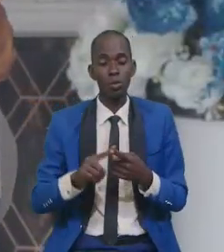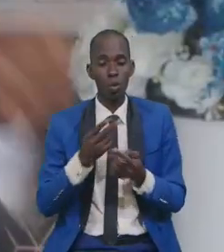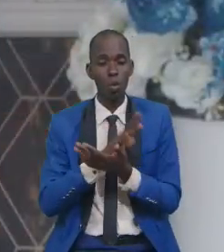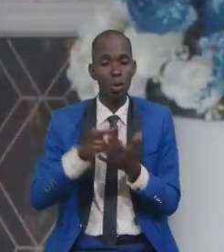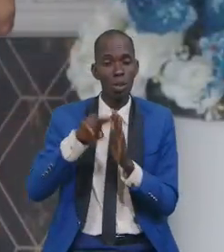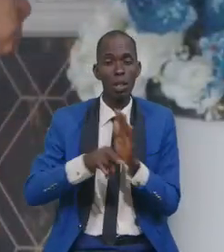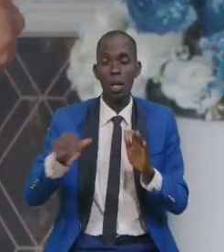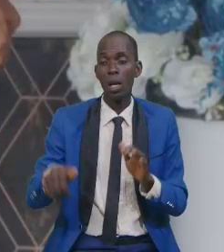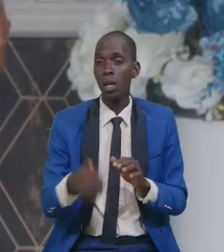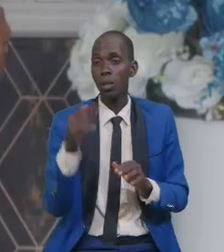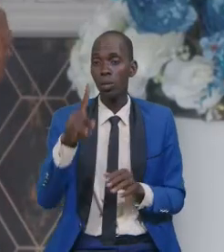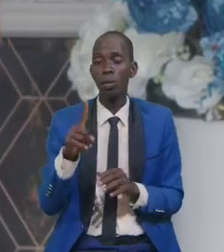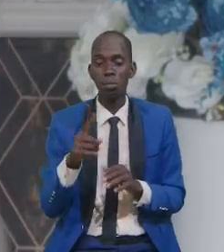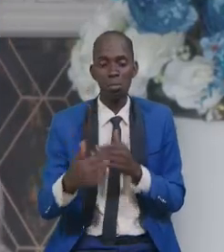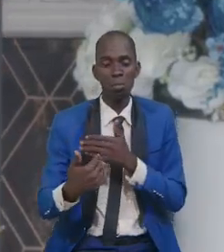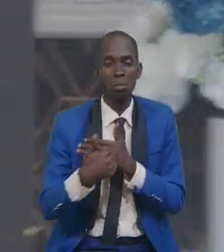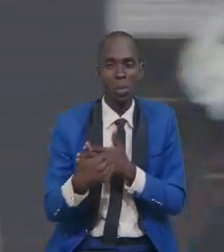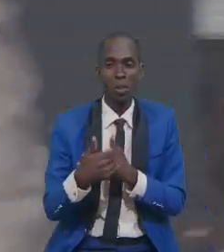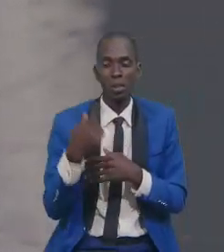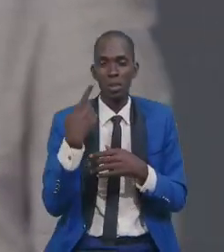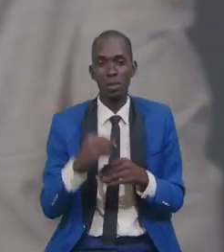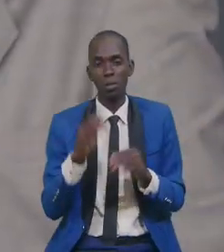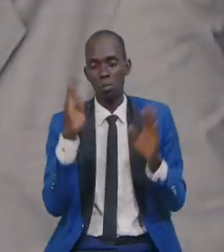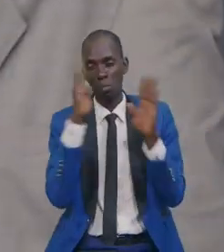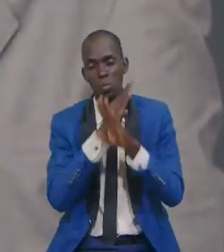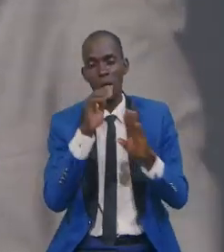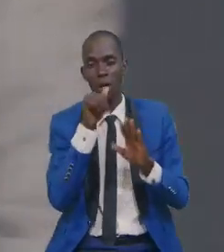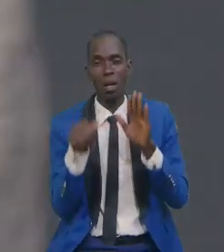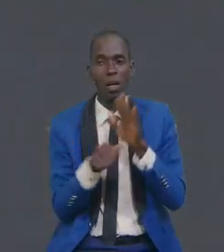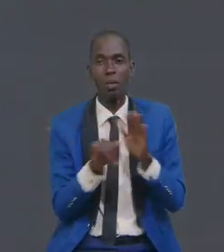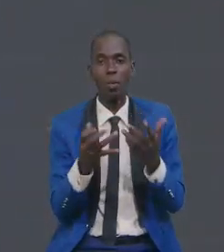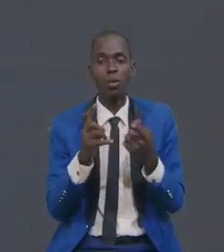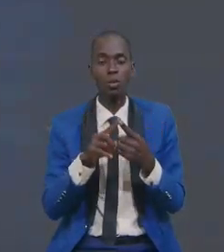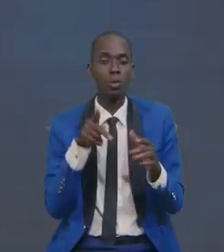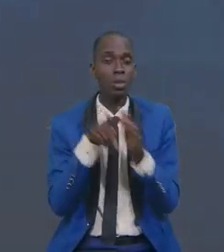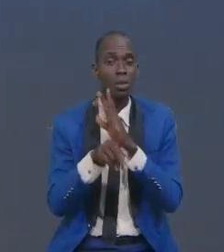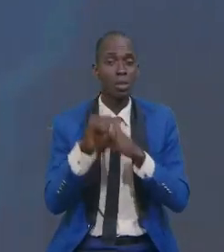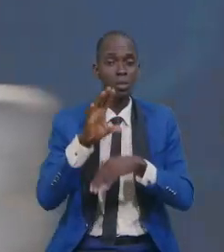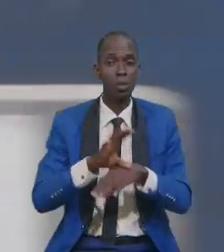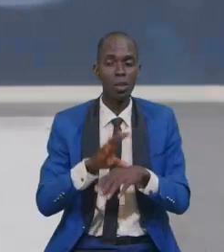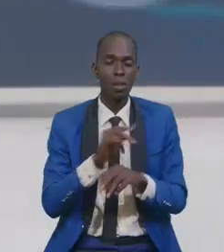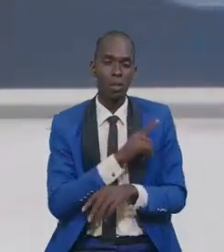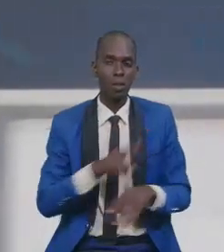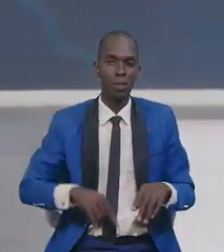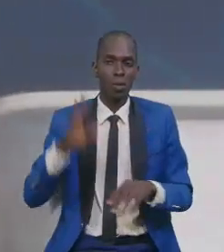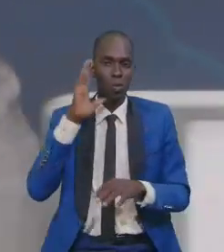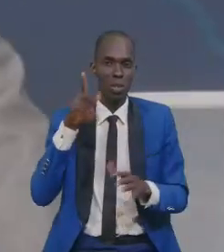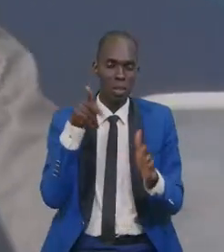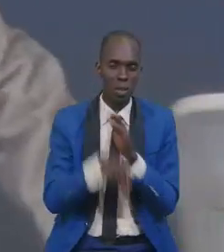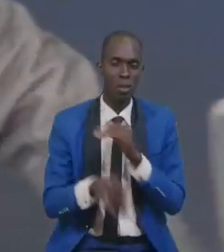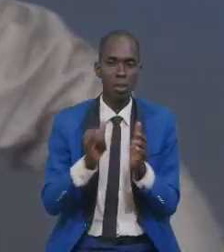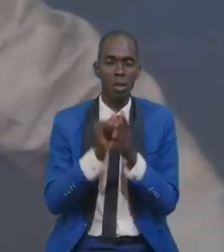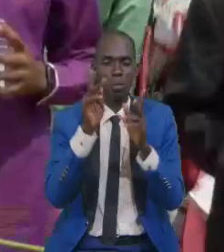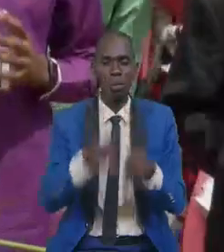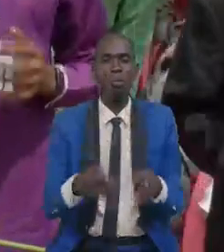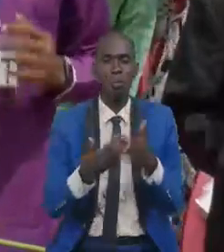Anyone behind the curtain wanting to kill the church, the Lord will kill him before the